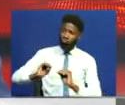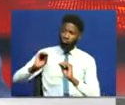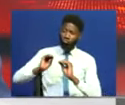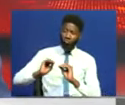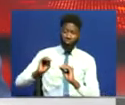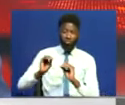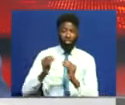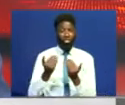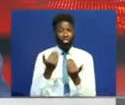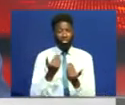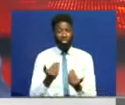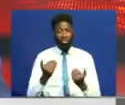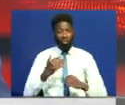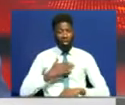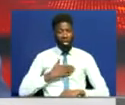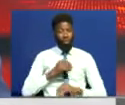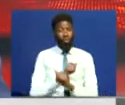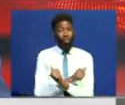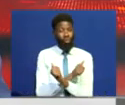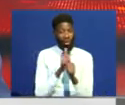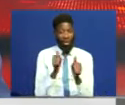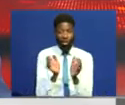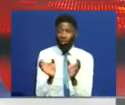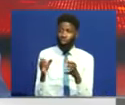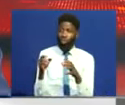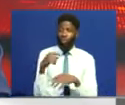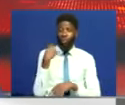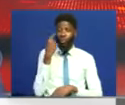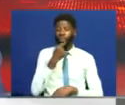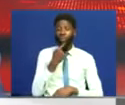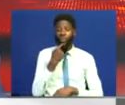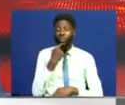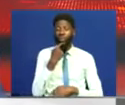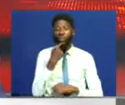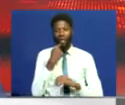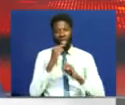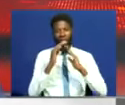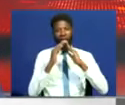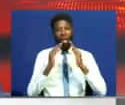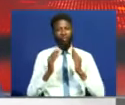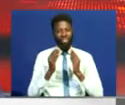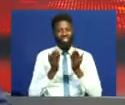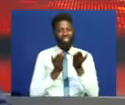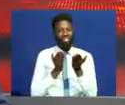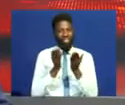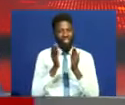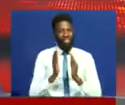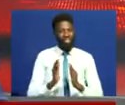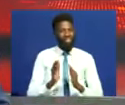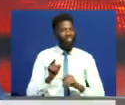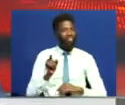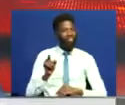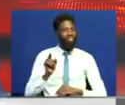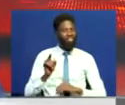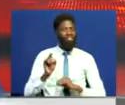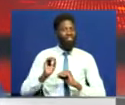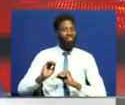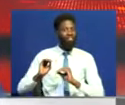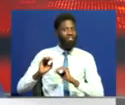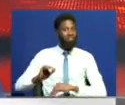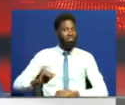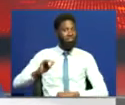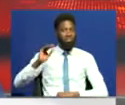been brought up by house helps, mm, that they refer to as auntie? Have we sat our girls down and talked to